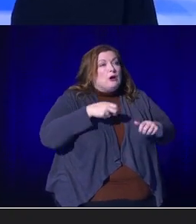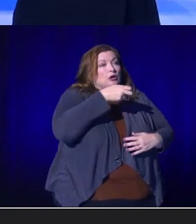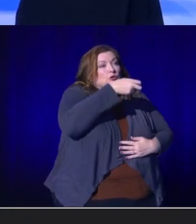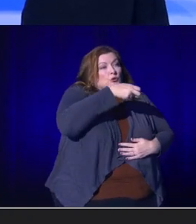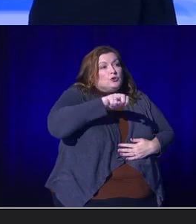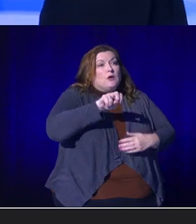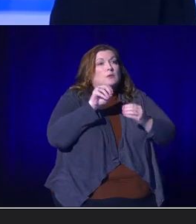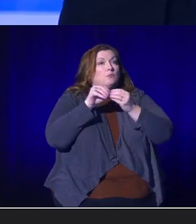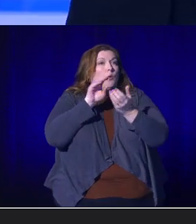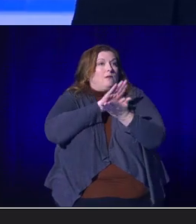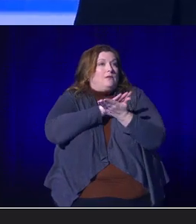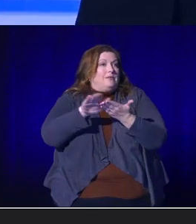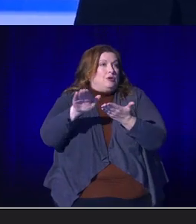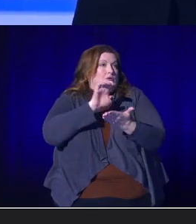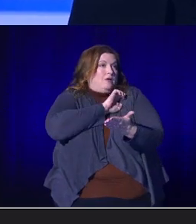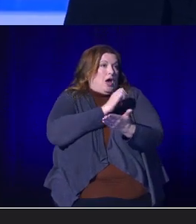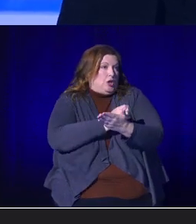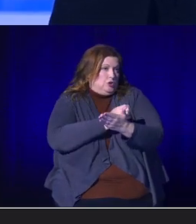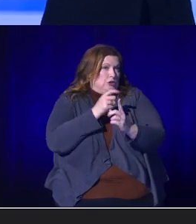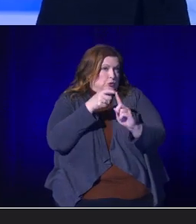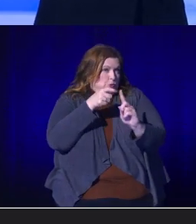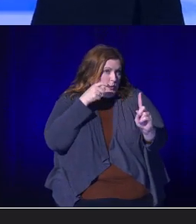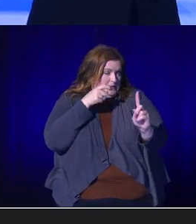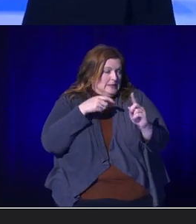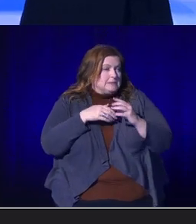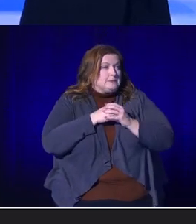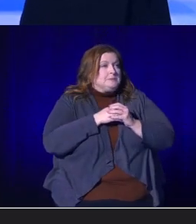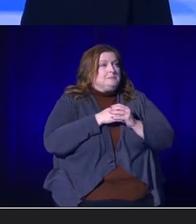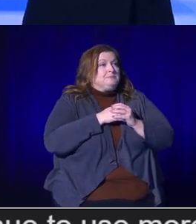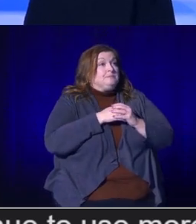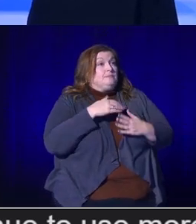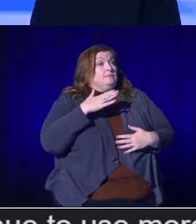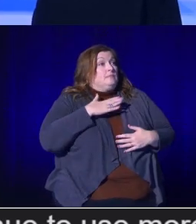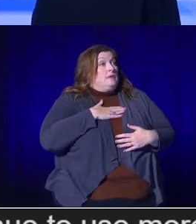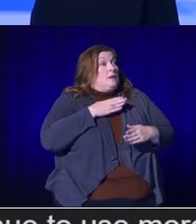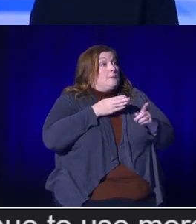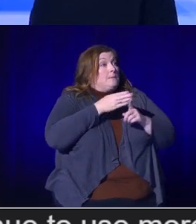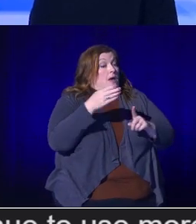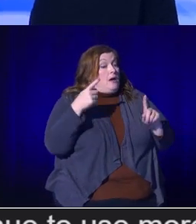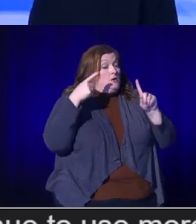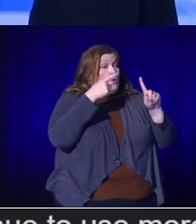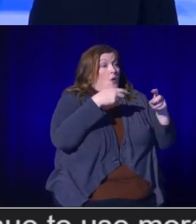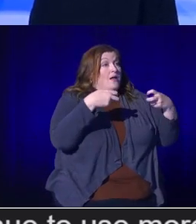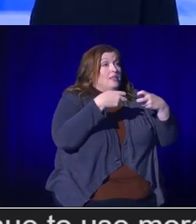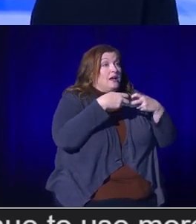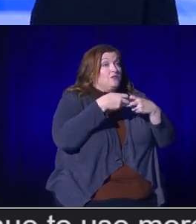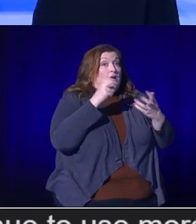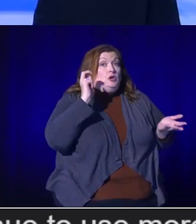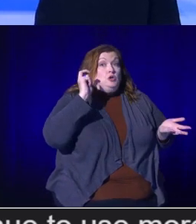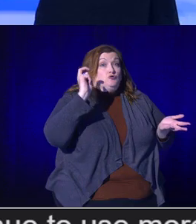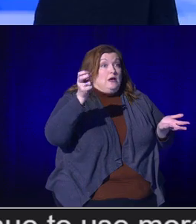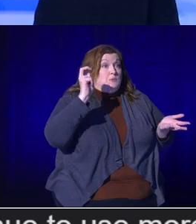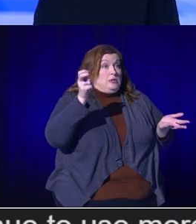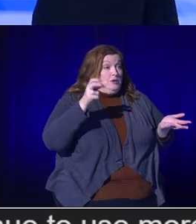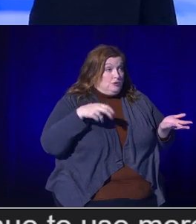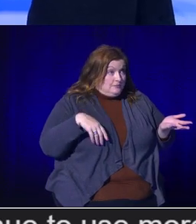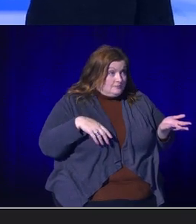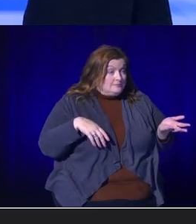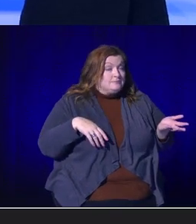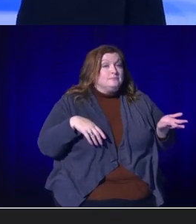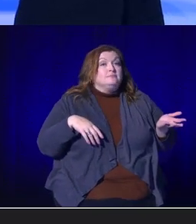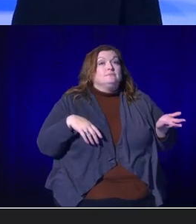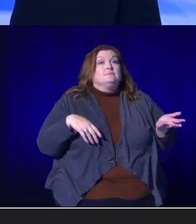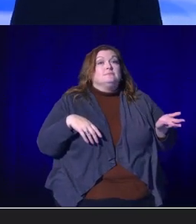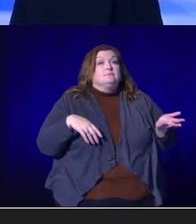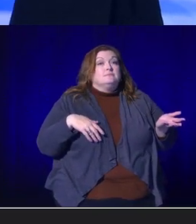to more cleaner energy sources. The primary goal right now is to electrify transportation. I've put some images here of